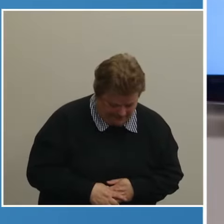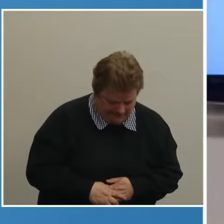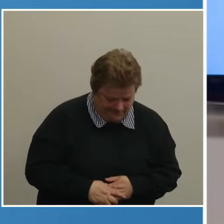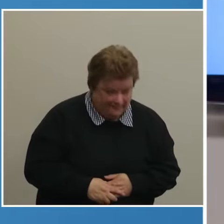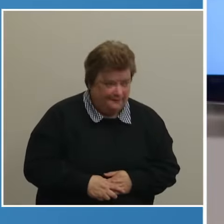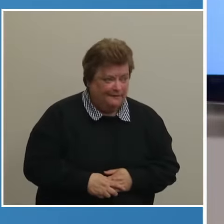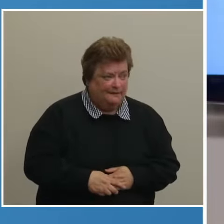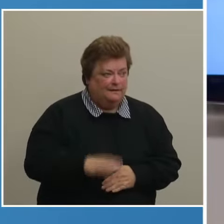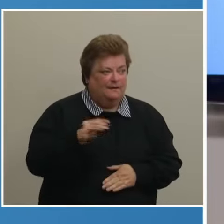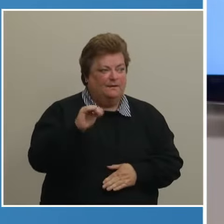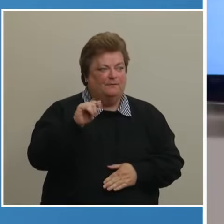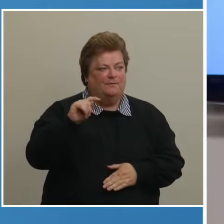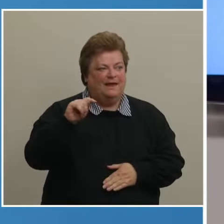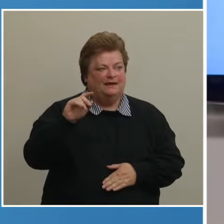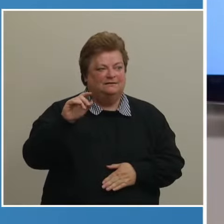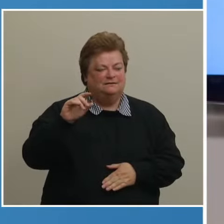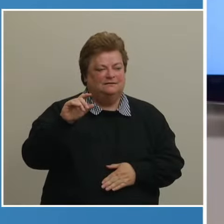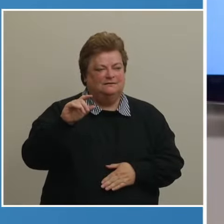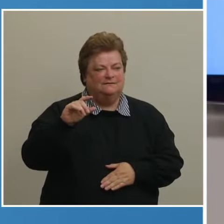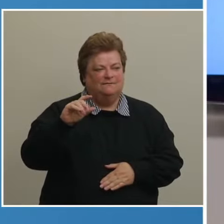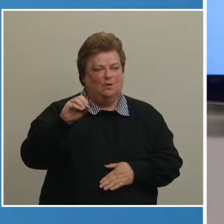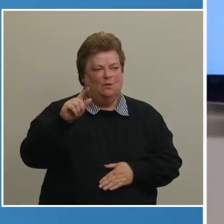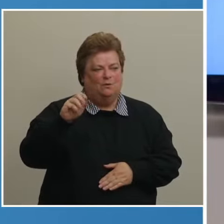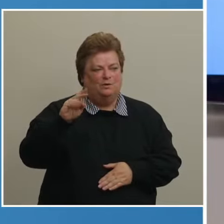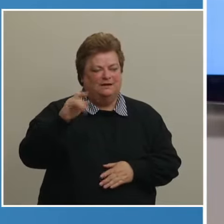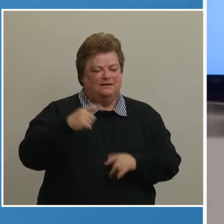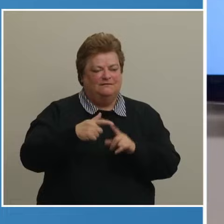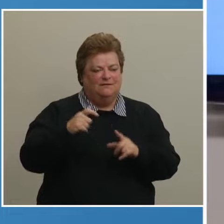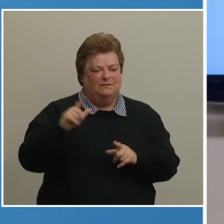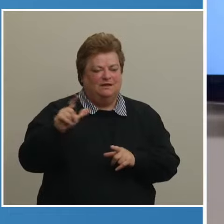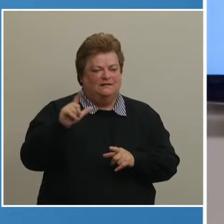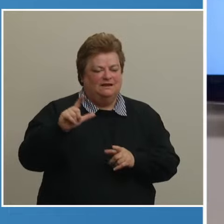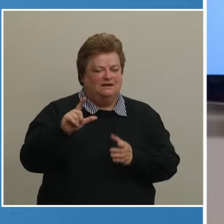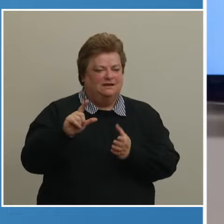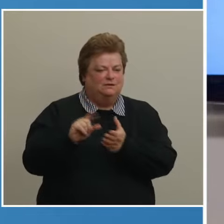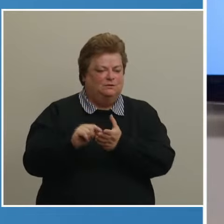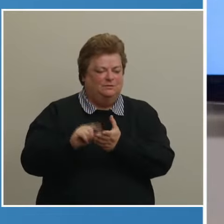Hi, Pat. It's Matt from the Journal Star again. I had another question for you.